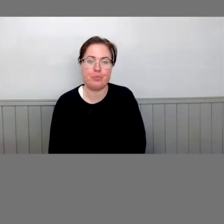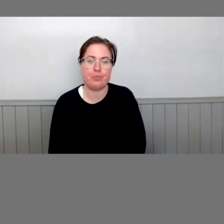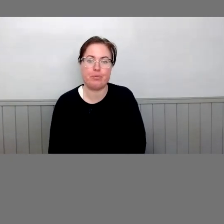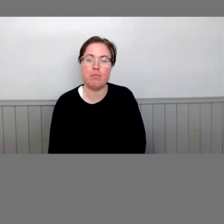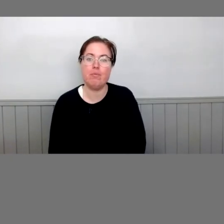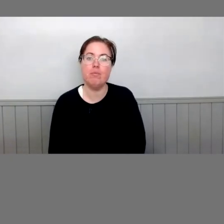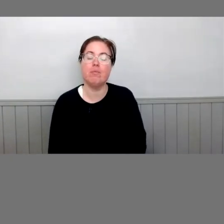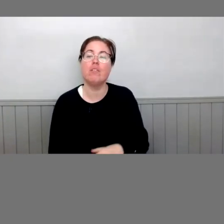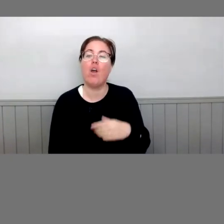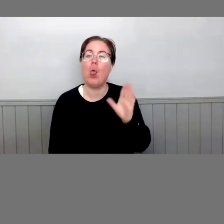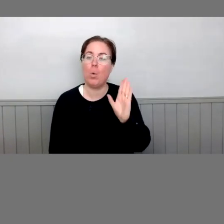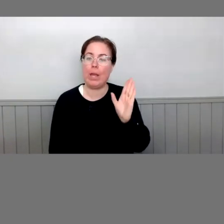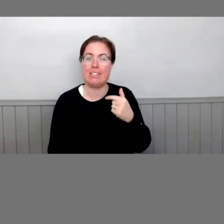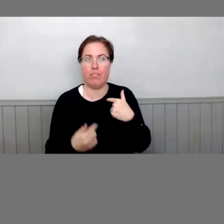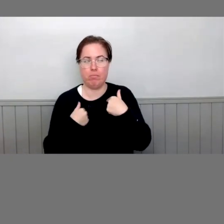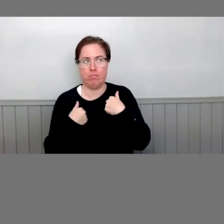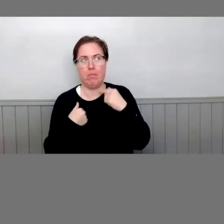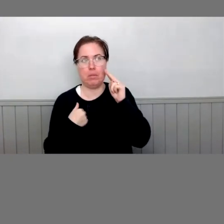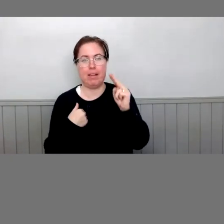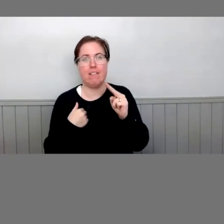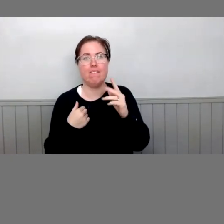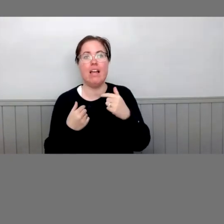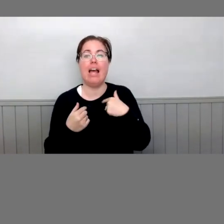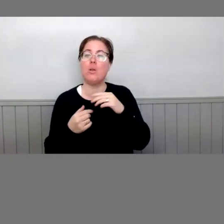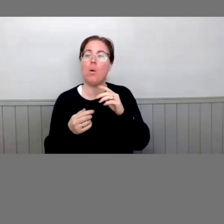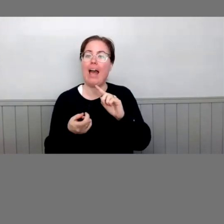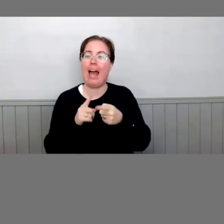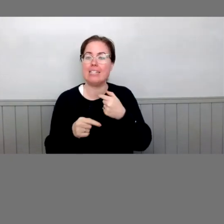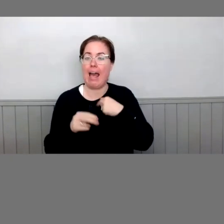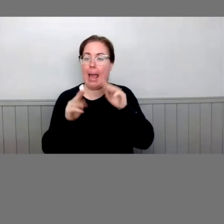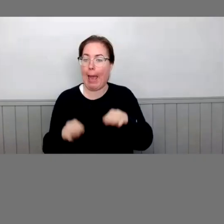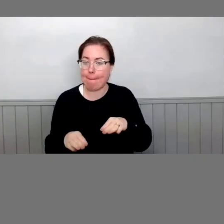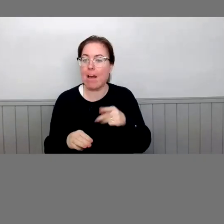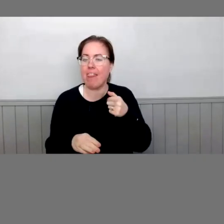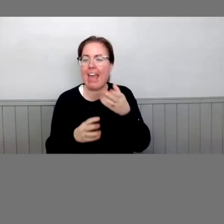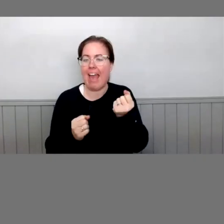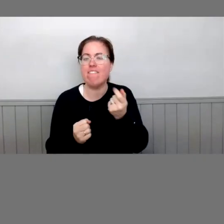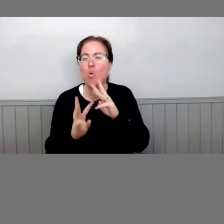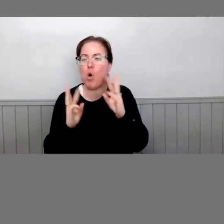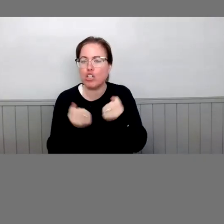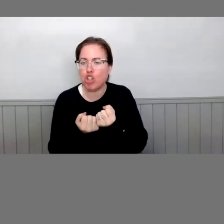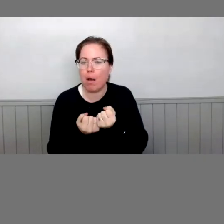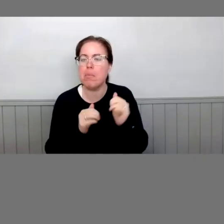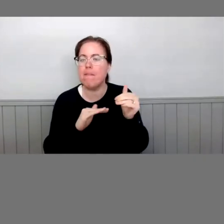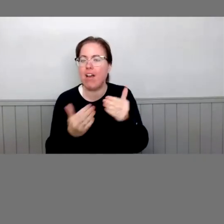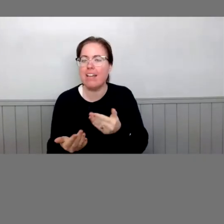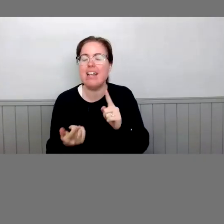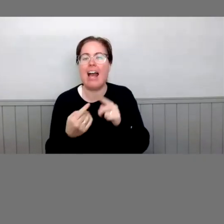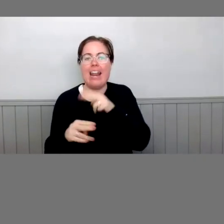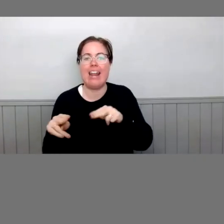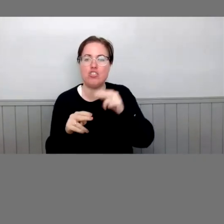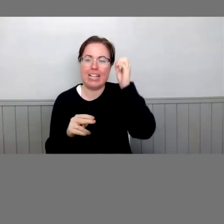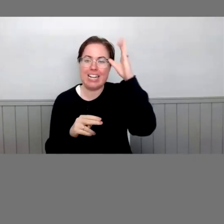Okay, from our perspective, I know as I am run workshops and the National